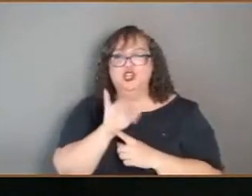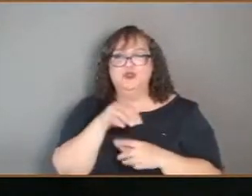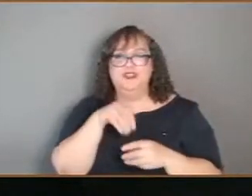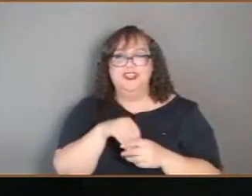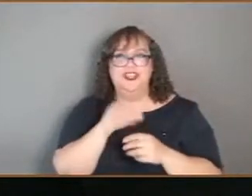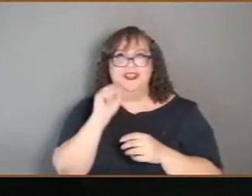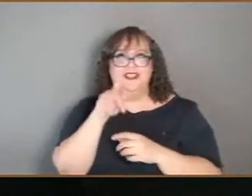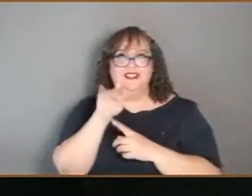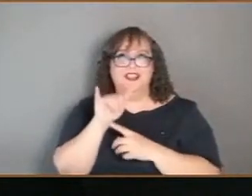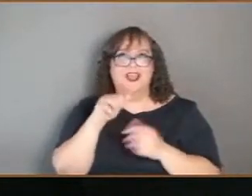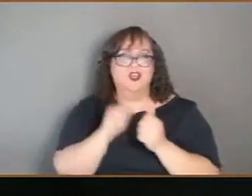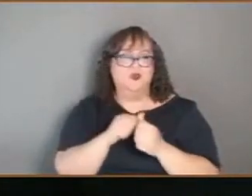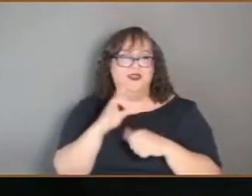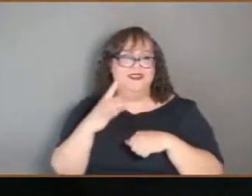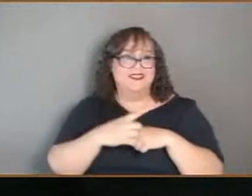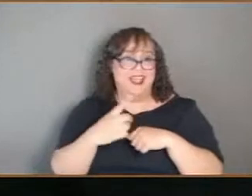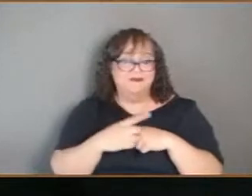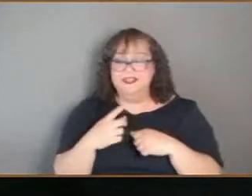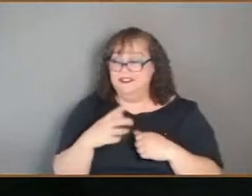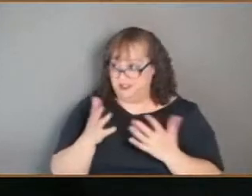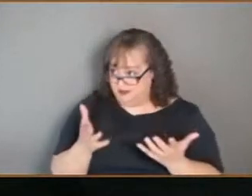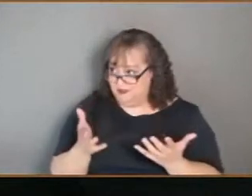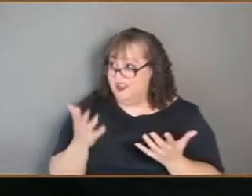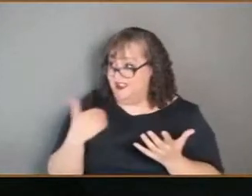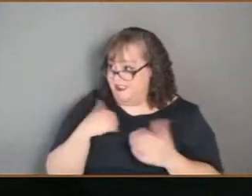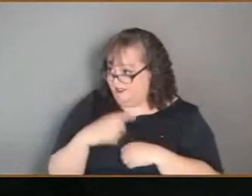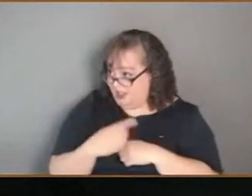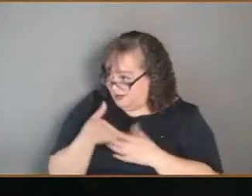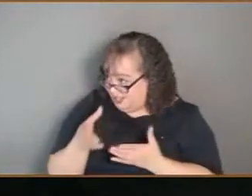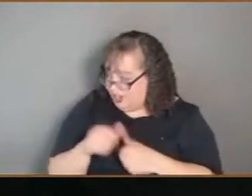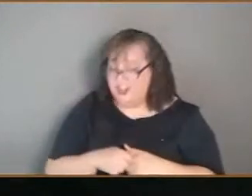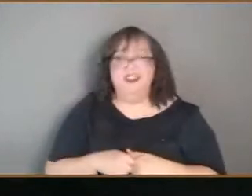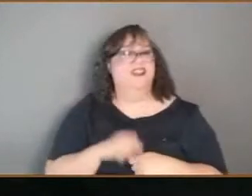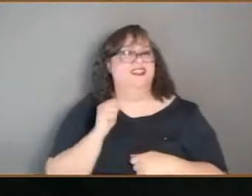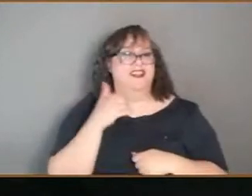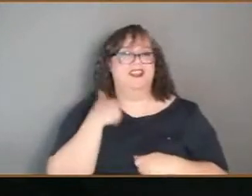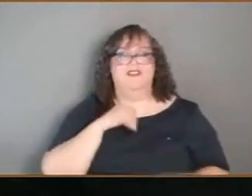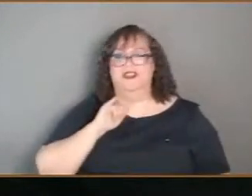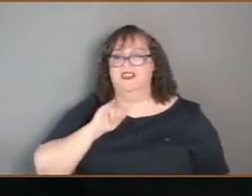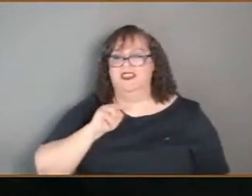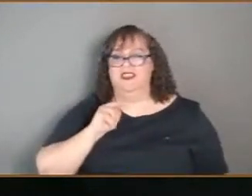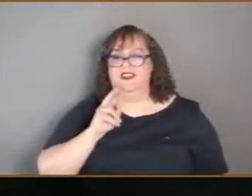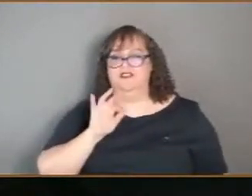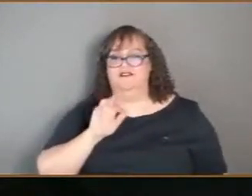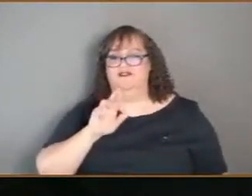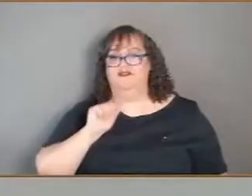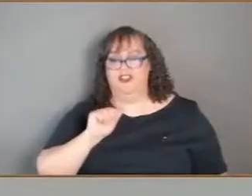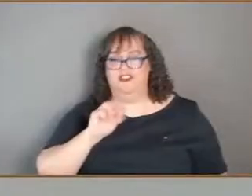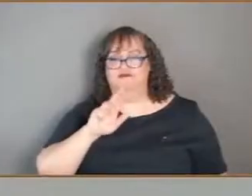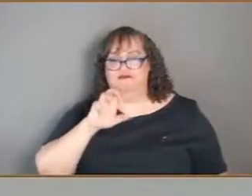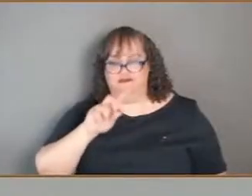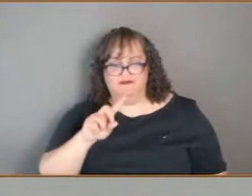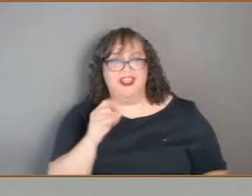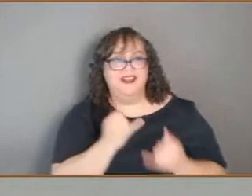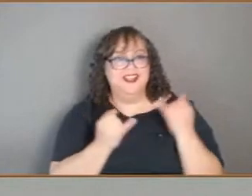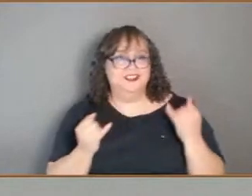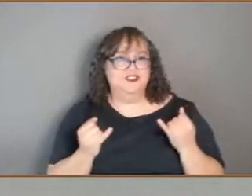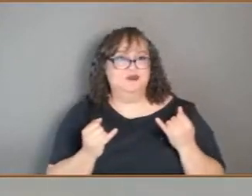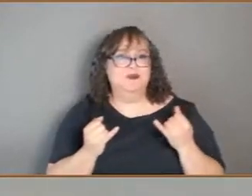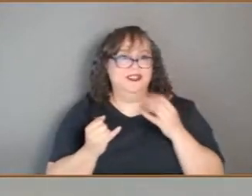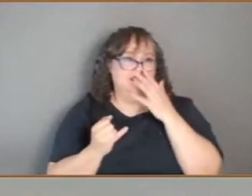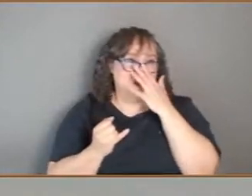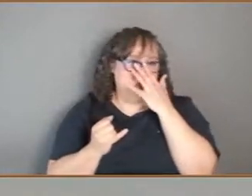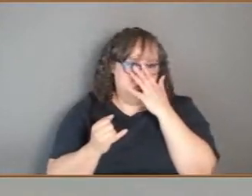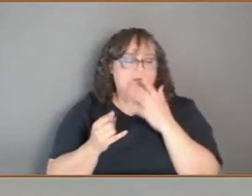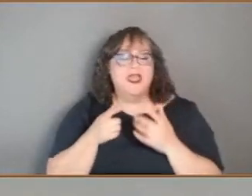So the TESS instrument, which is that infrared instrument, that's kind of like that thermometer at distance to get the temperature of the asteroids, actually